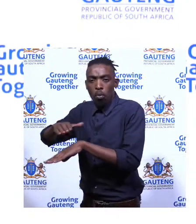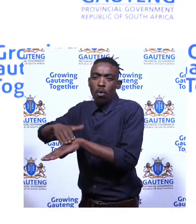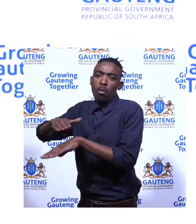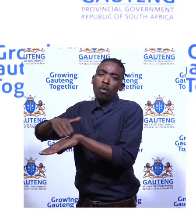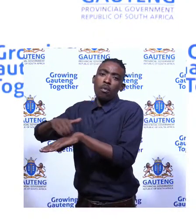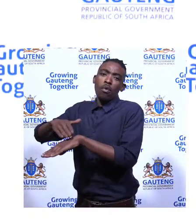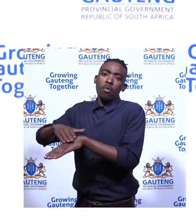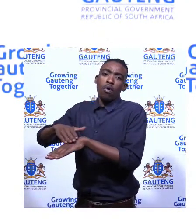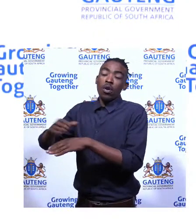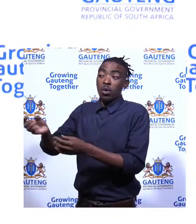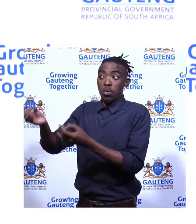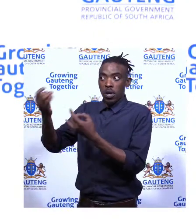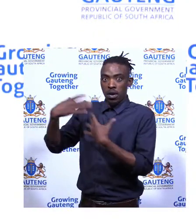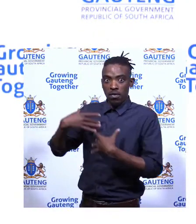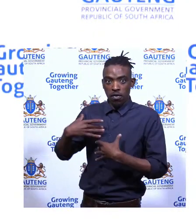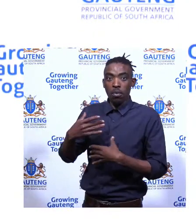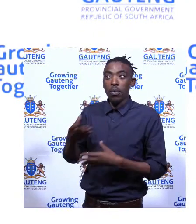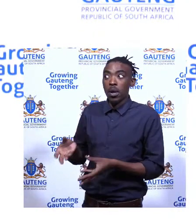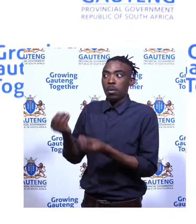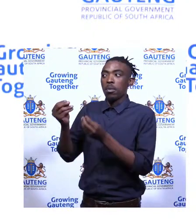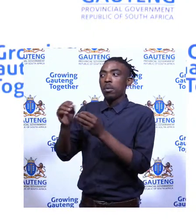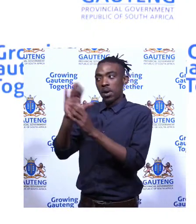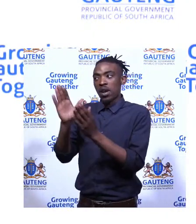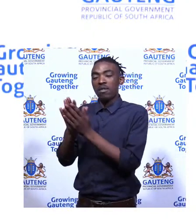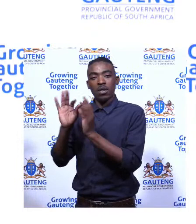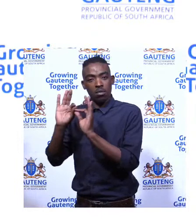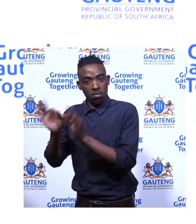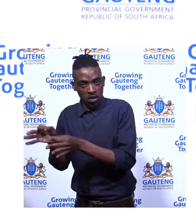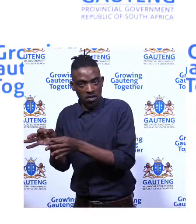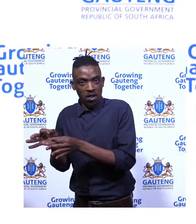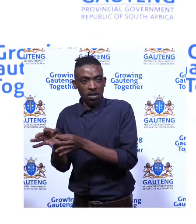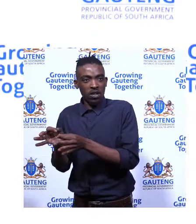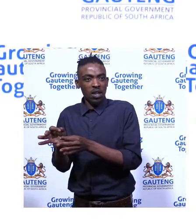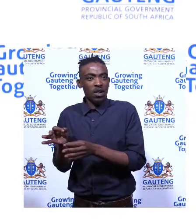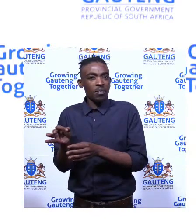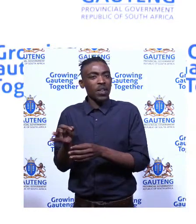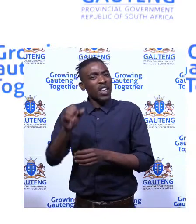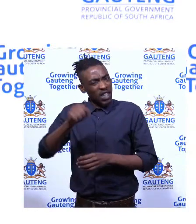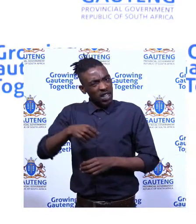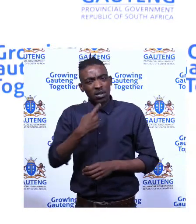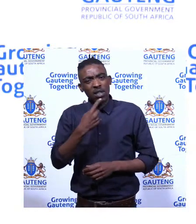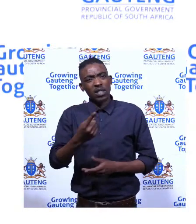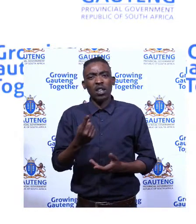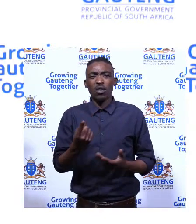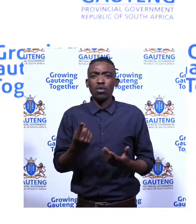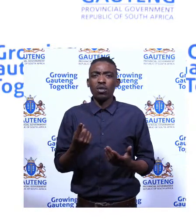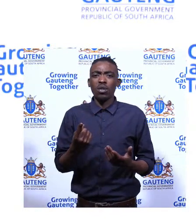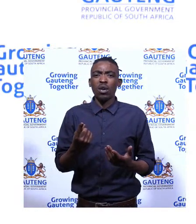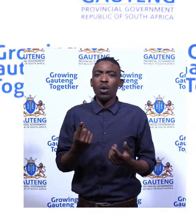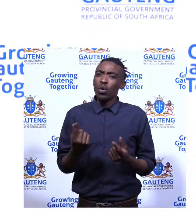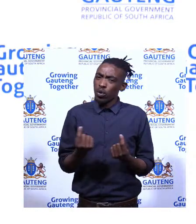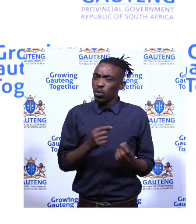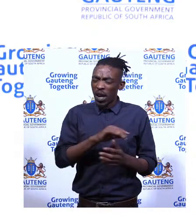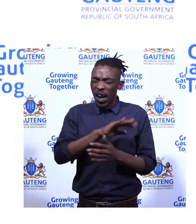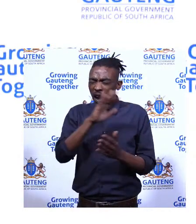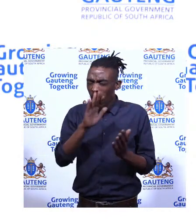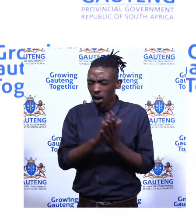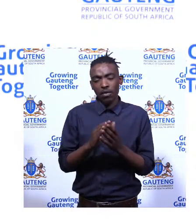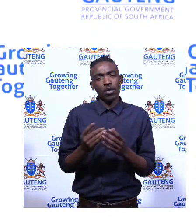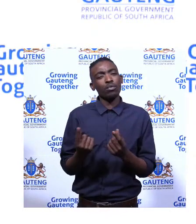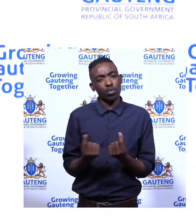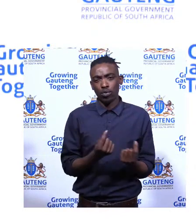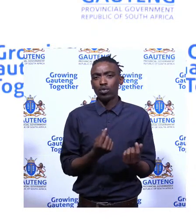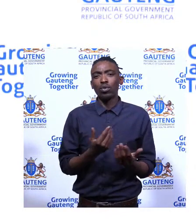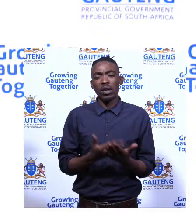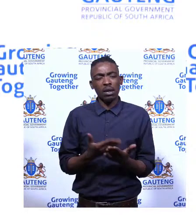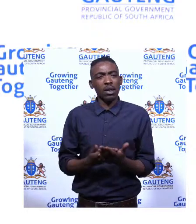update to make, we will. And I'm saying they are doing further work in everything that has to do with COVID. Not